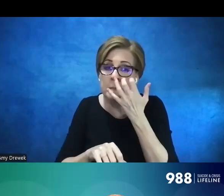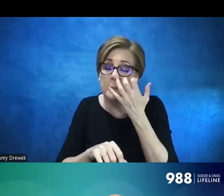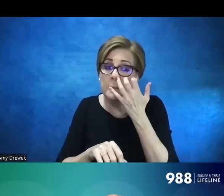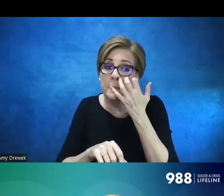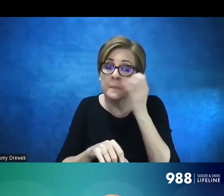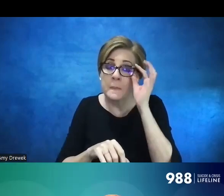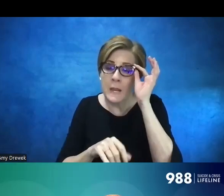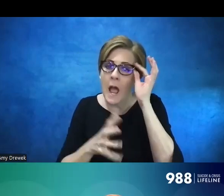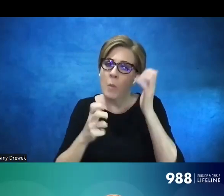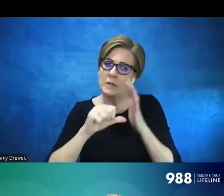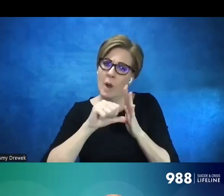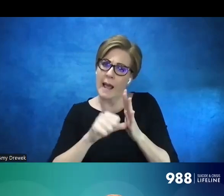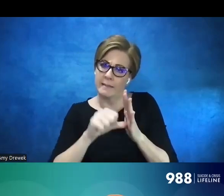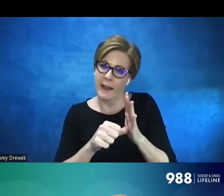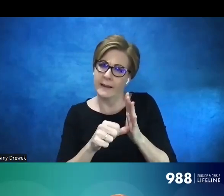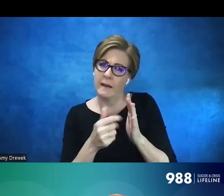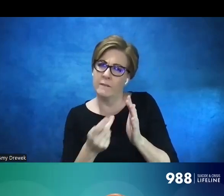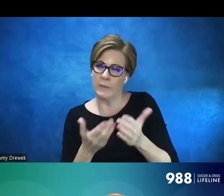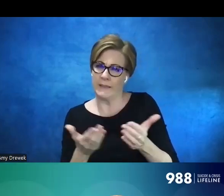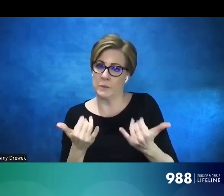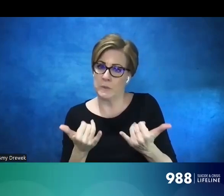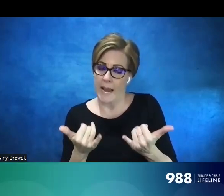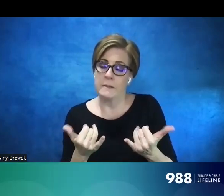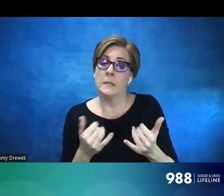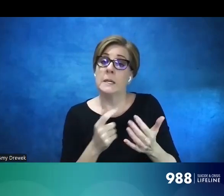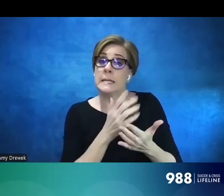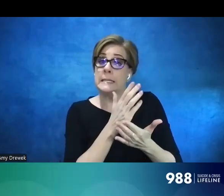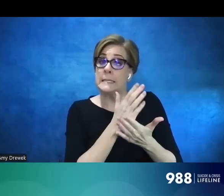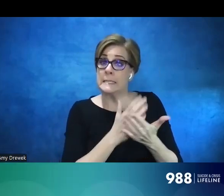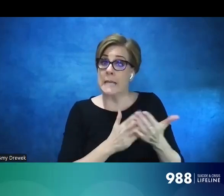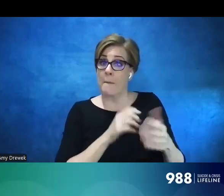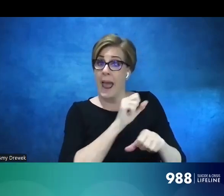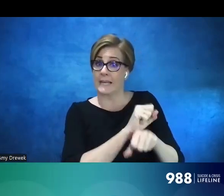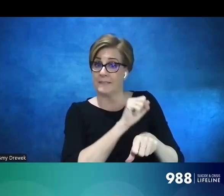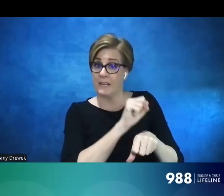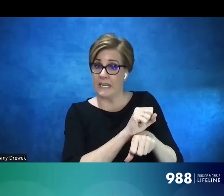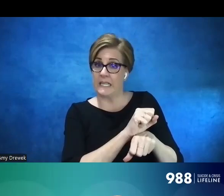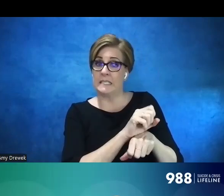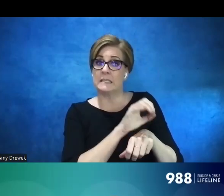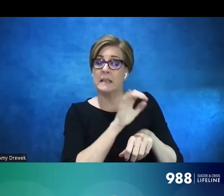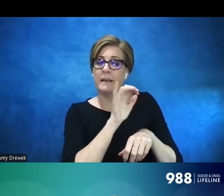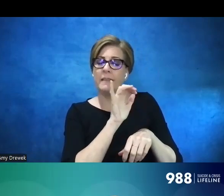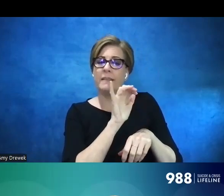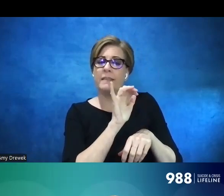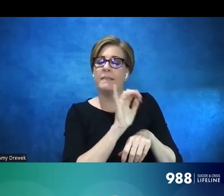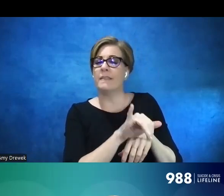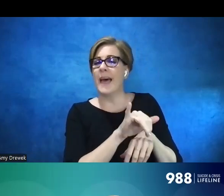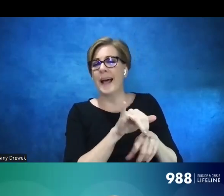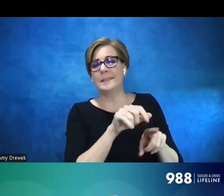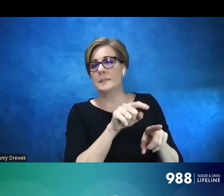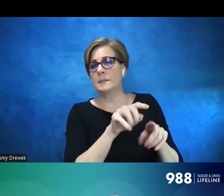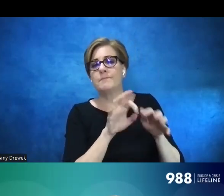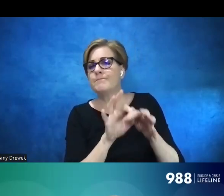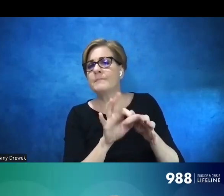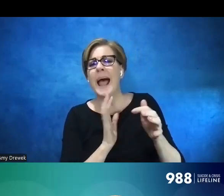few activities that are underway with the support of our Crisis Systems Response Training